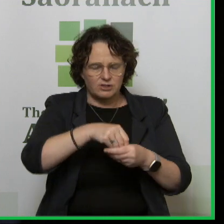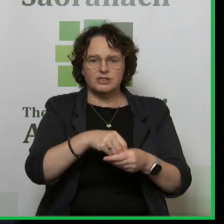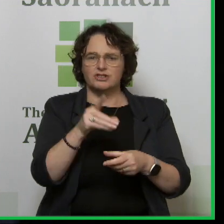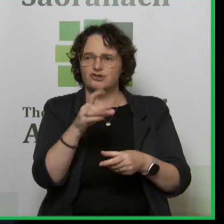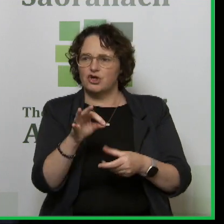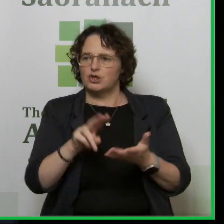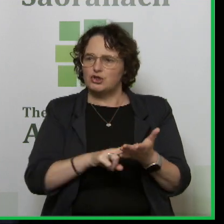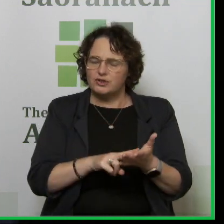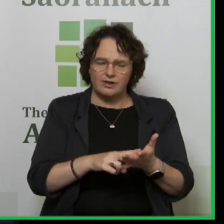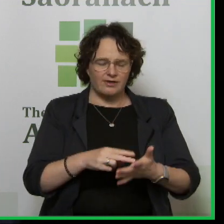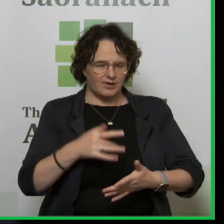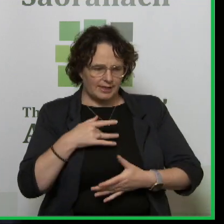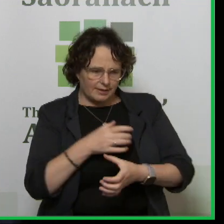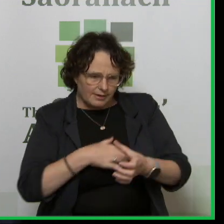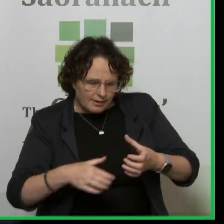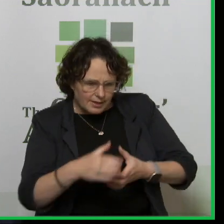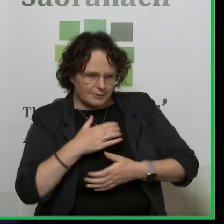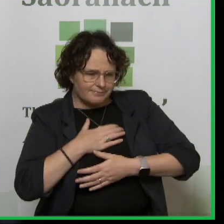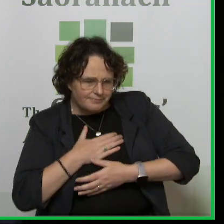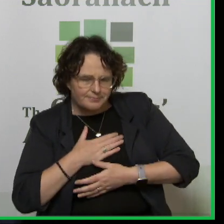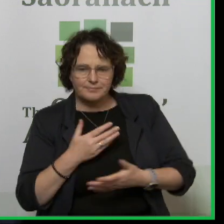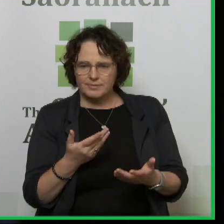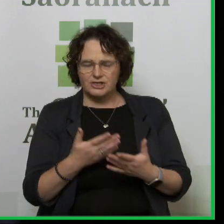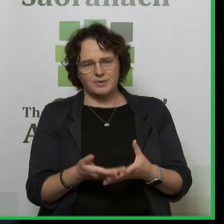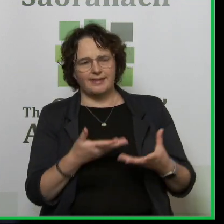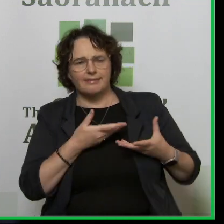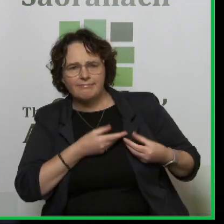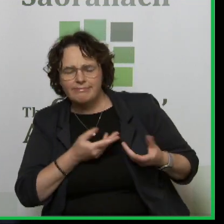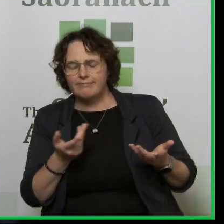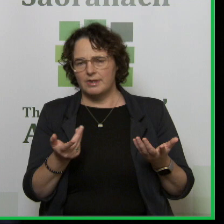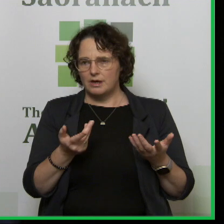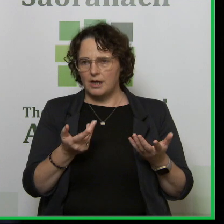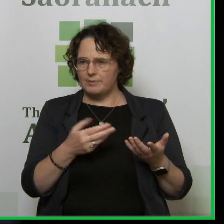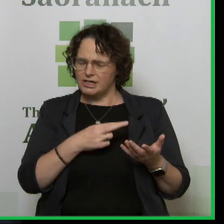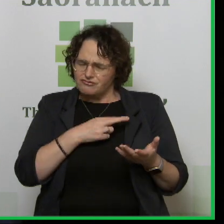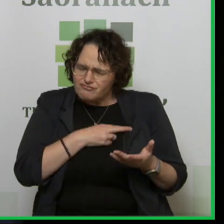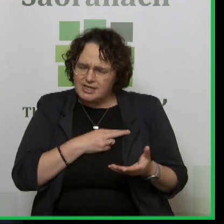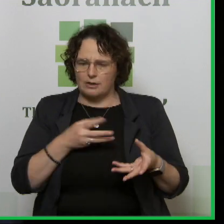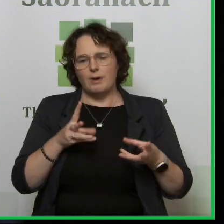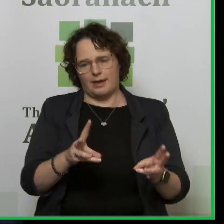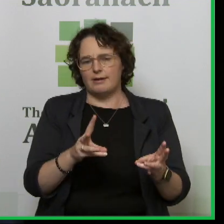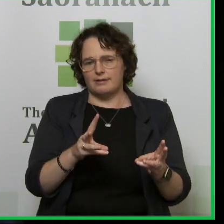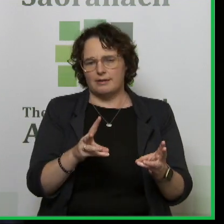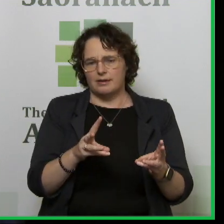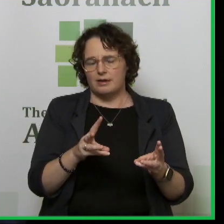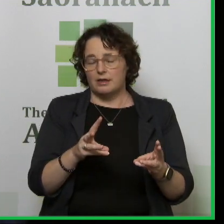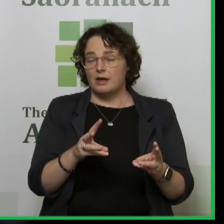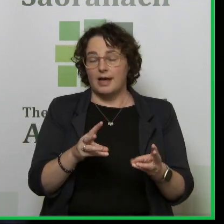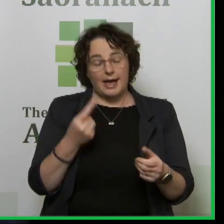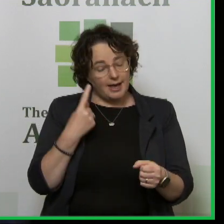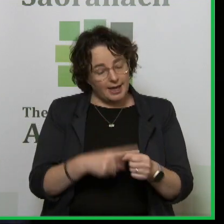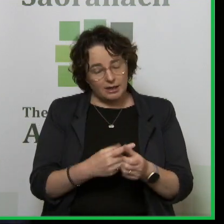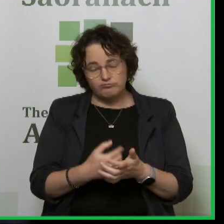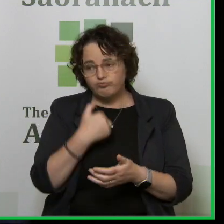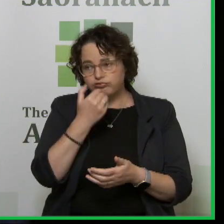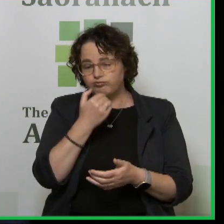compassion is a key ingredient. And I don't mean in a soft way, I mean in a very, very real way. And there's overwhelming evidence.